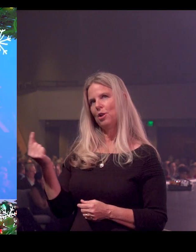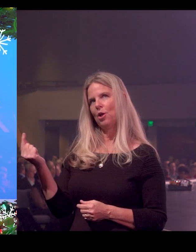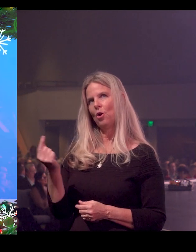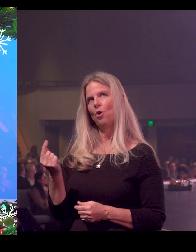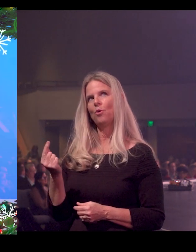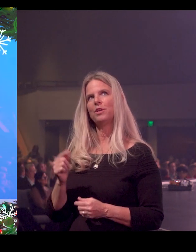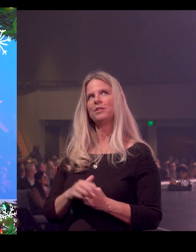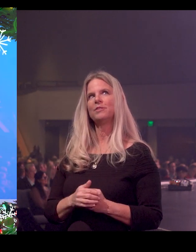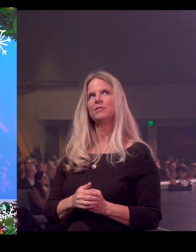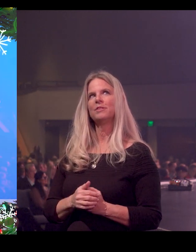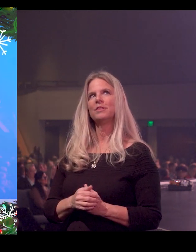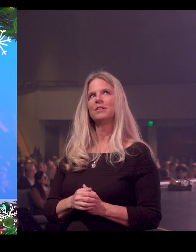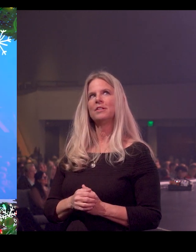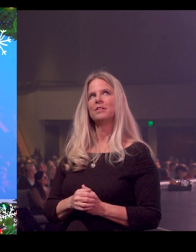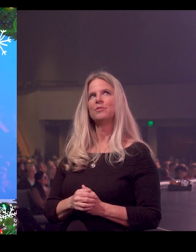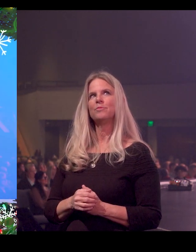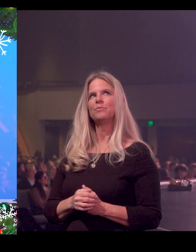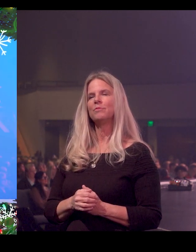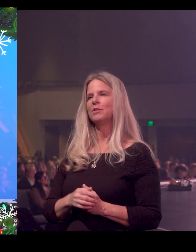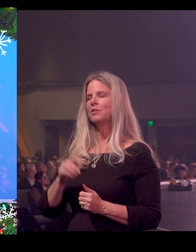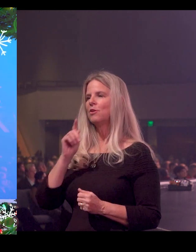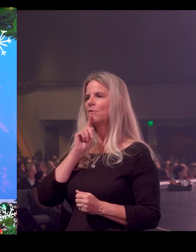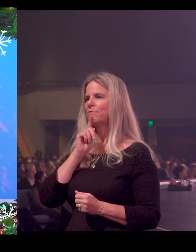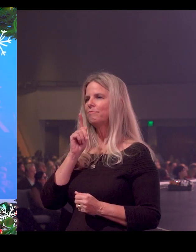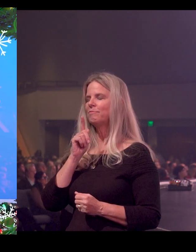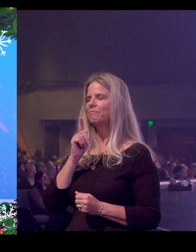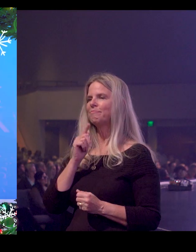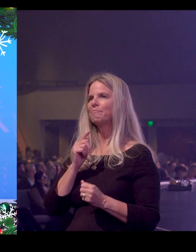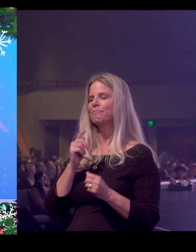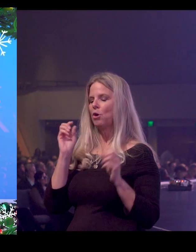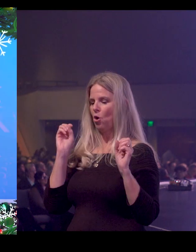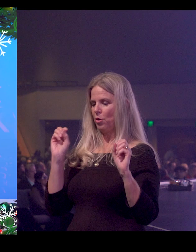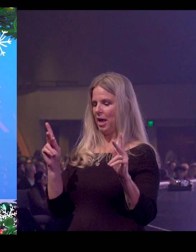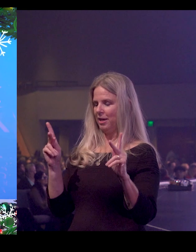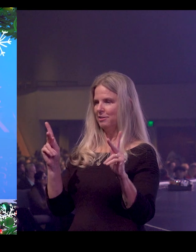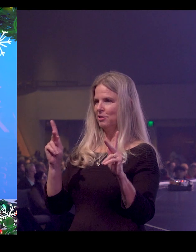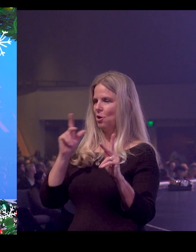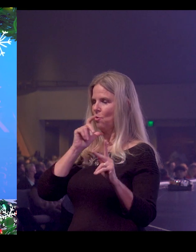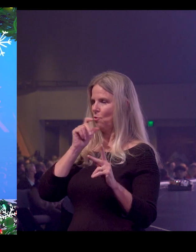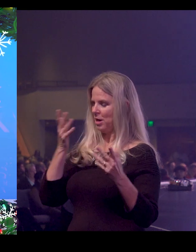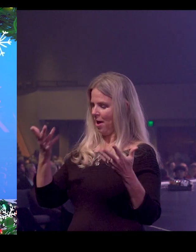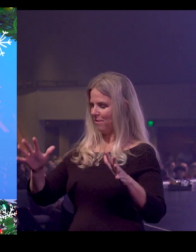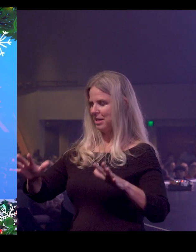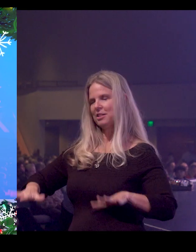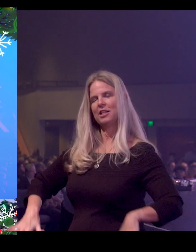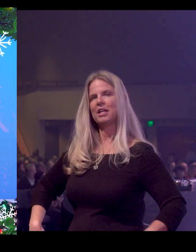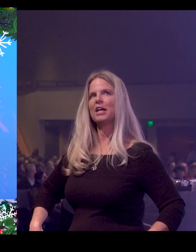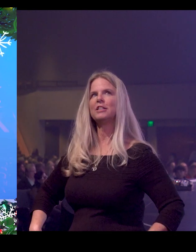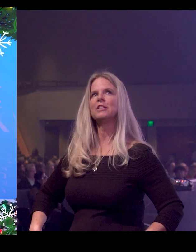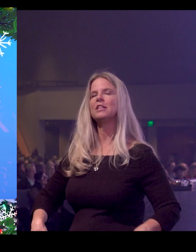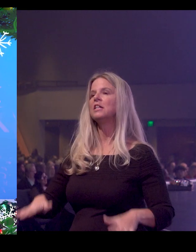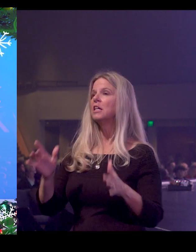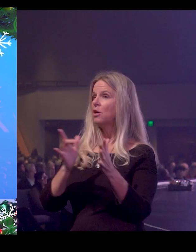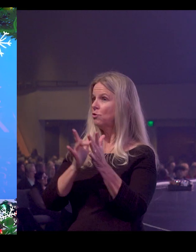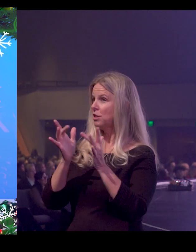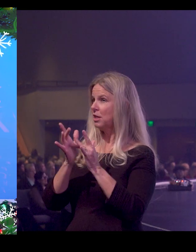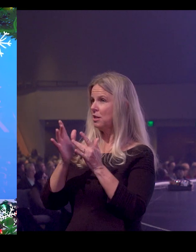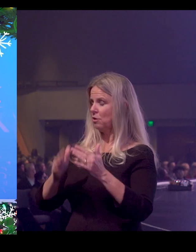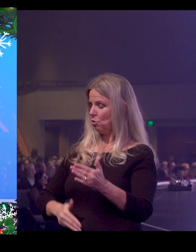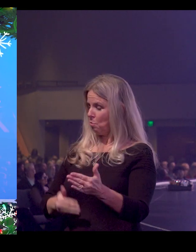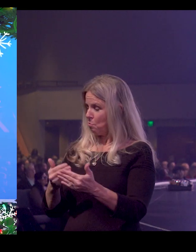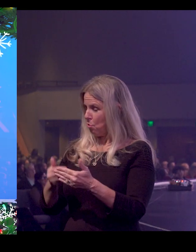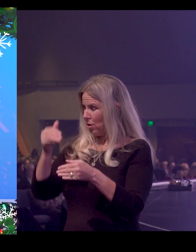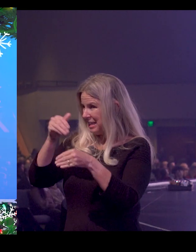Okay, but we're not quite done. Remember, if Jesus was born in a stable, there were probably some animals in